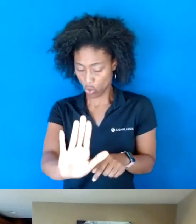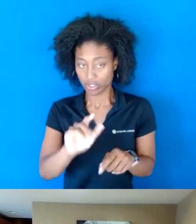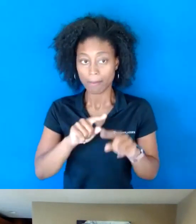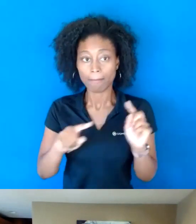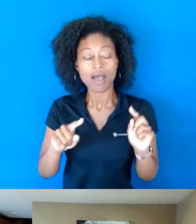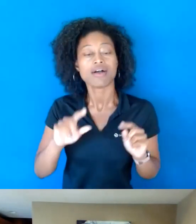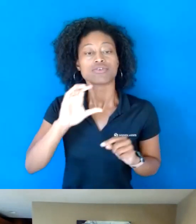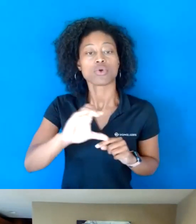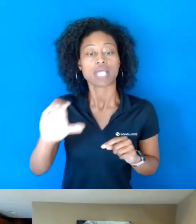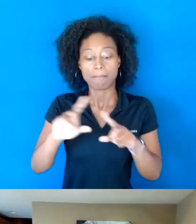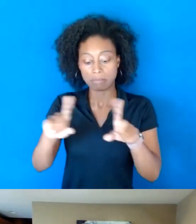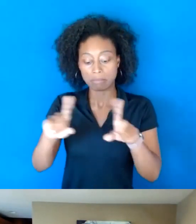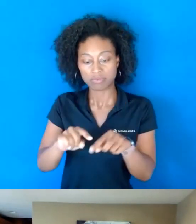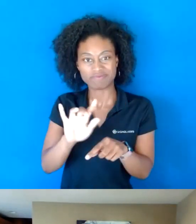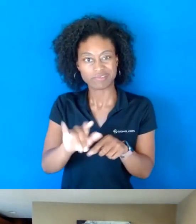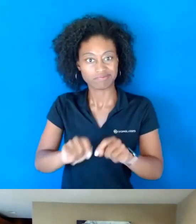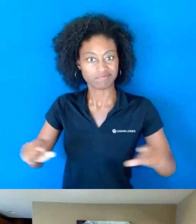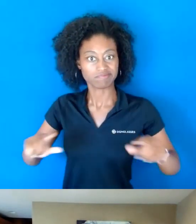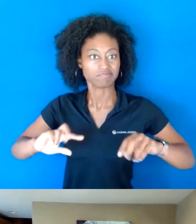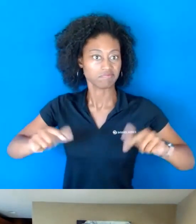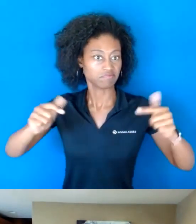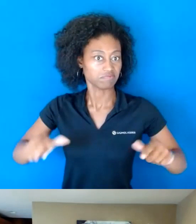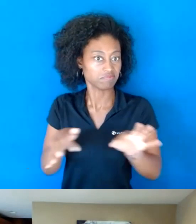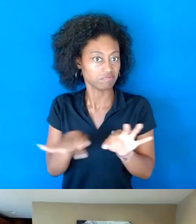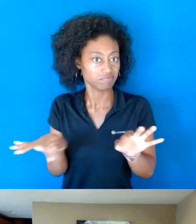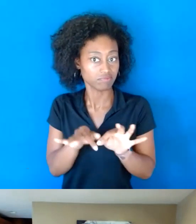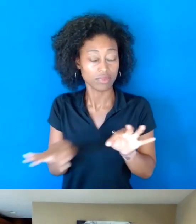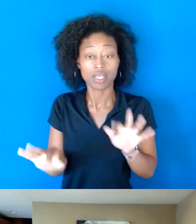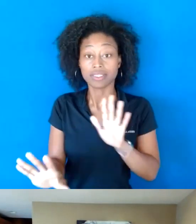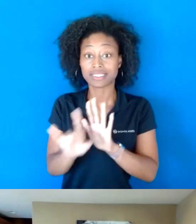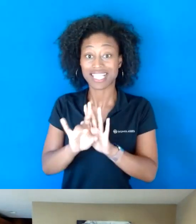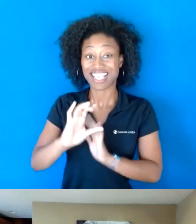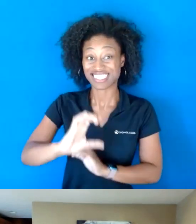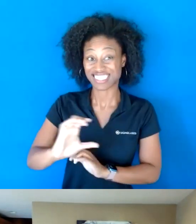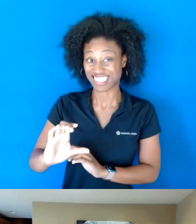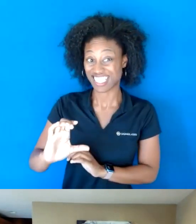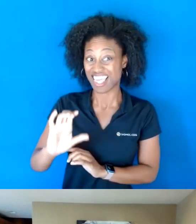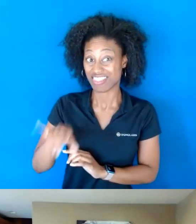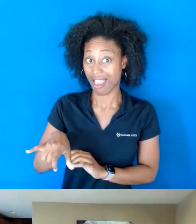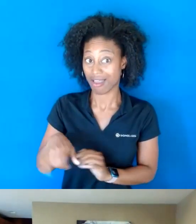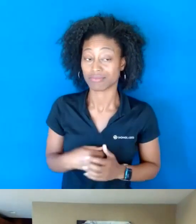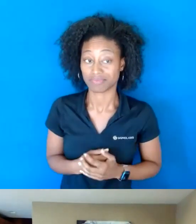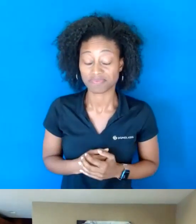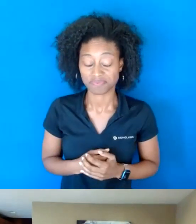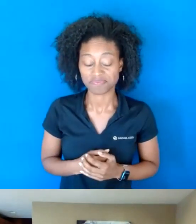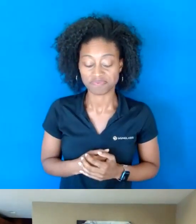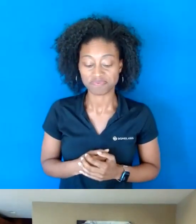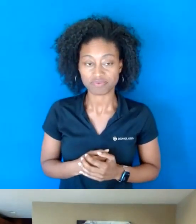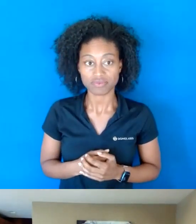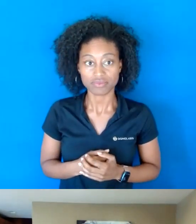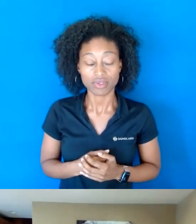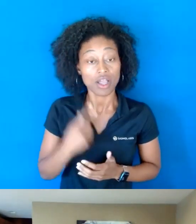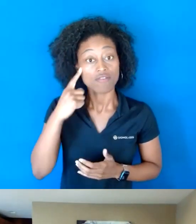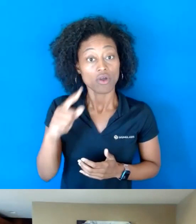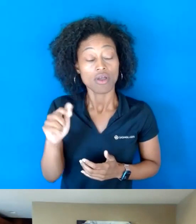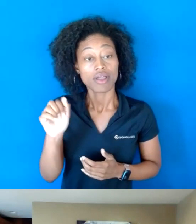captioning for today's session. You can view the captioning by selecting the CC tab on the menu bar. For sign